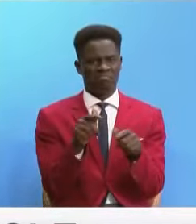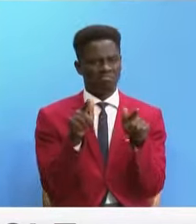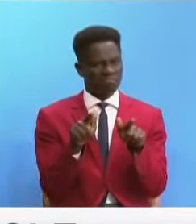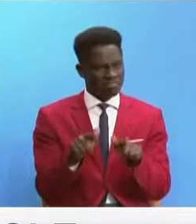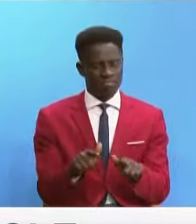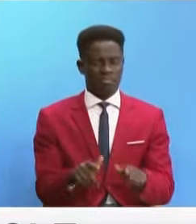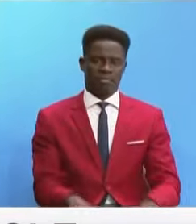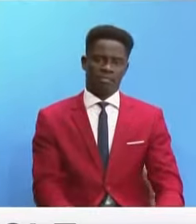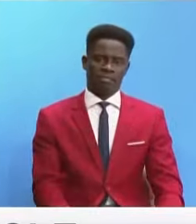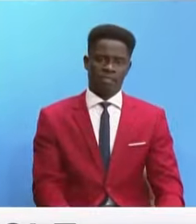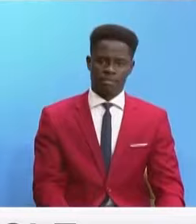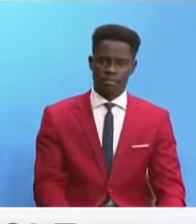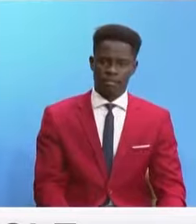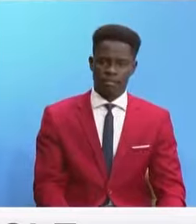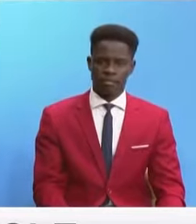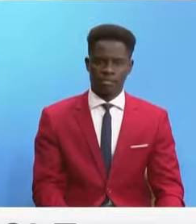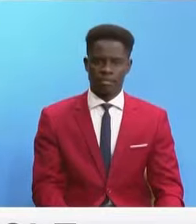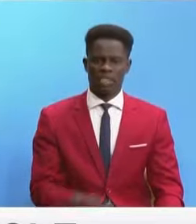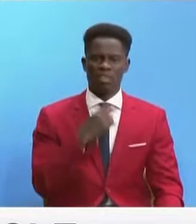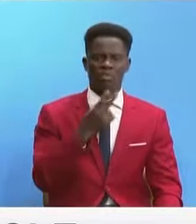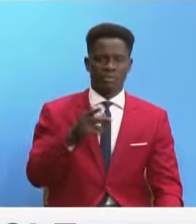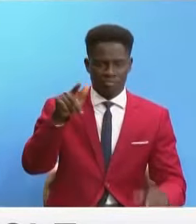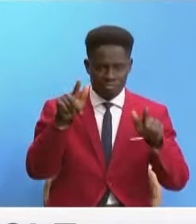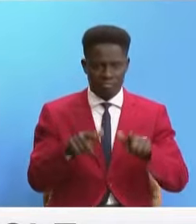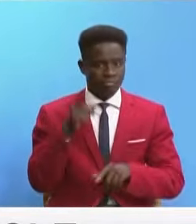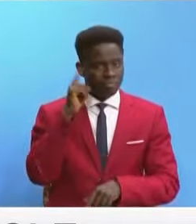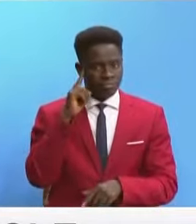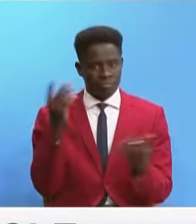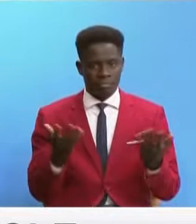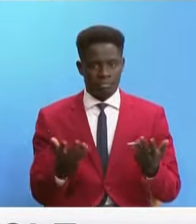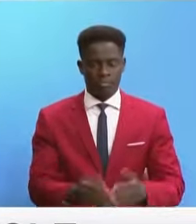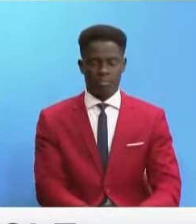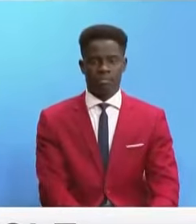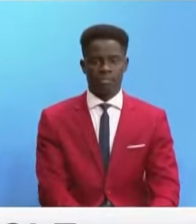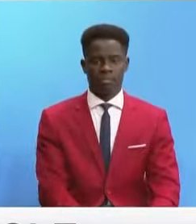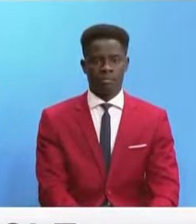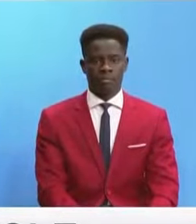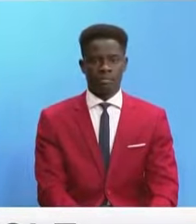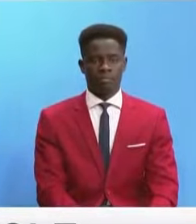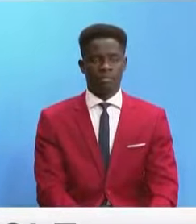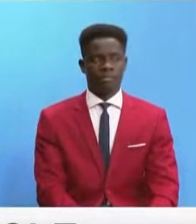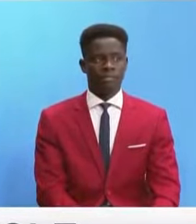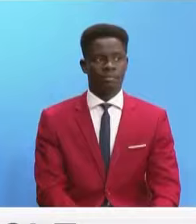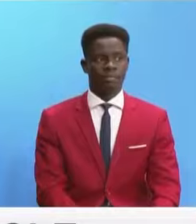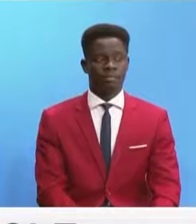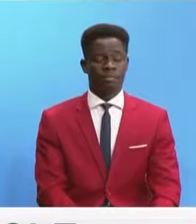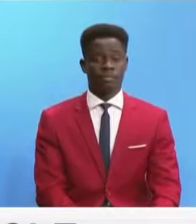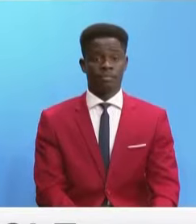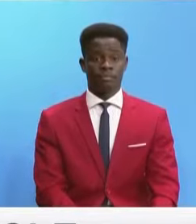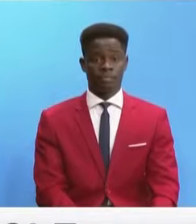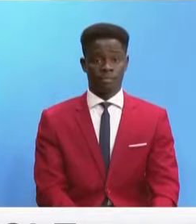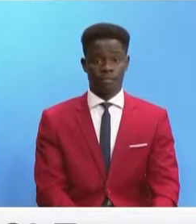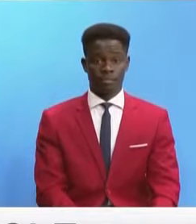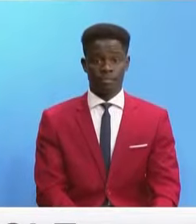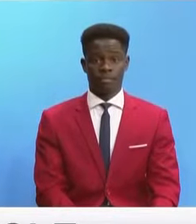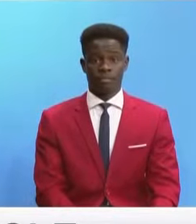vehicles, but at least now we are seeing what the government is doing. So we are very much thankful as people of Kabompo to receive